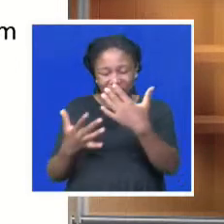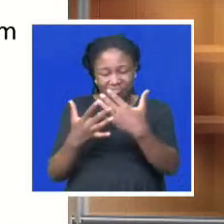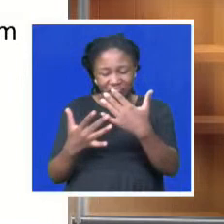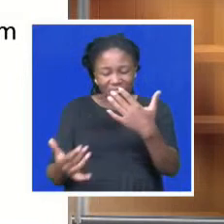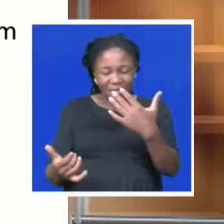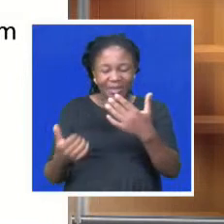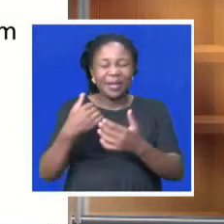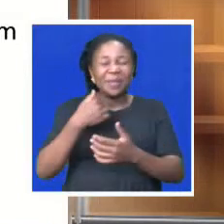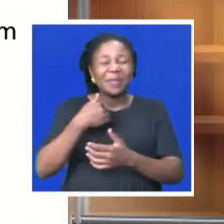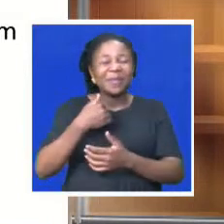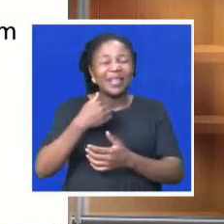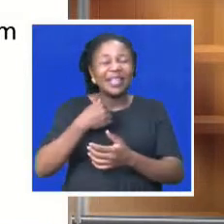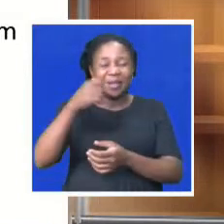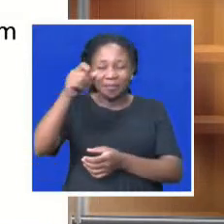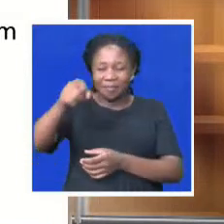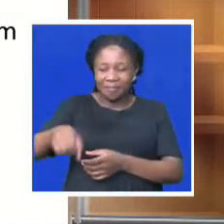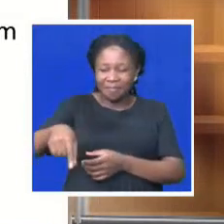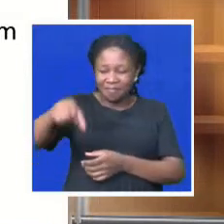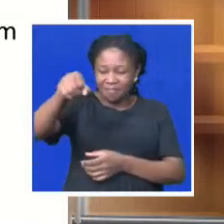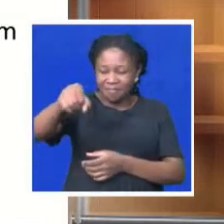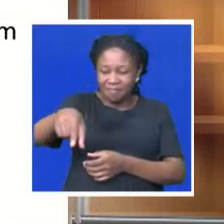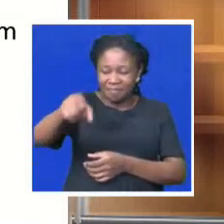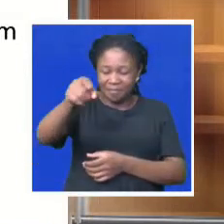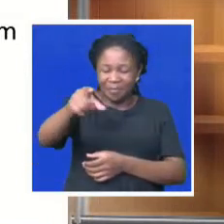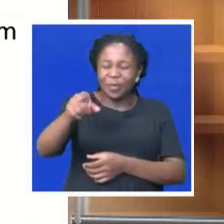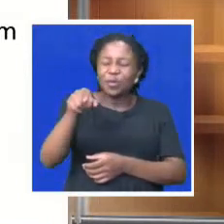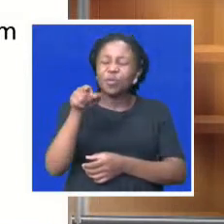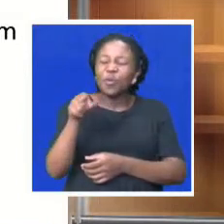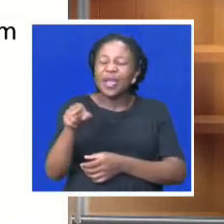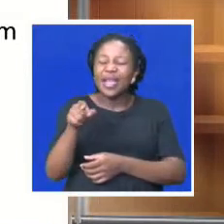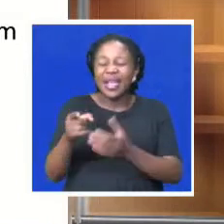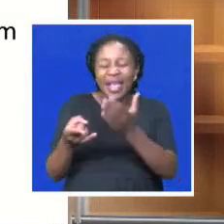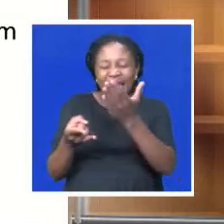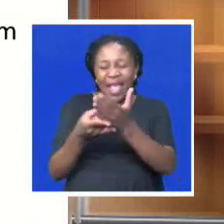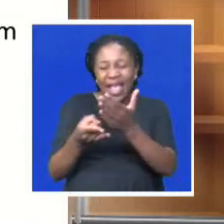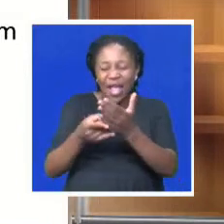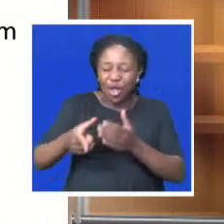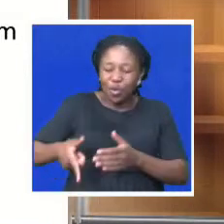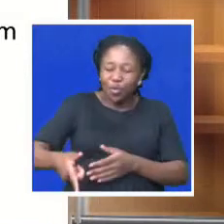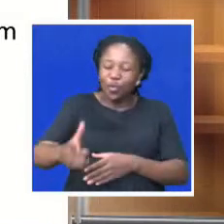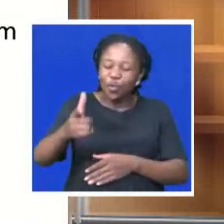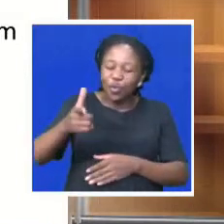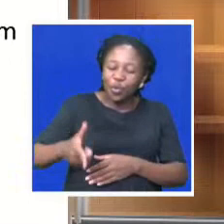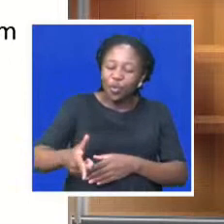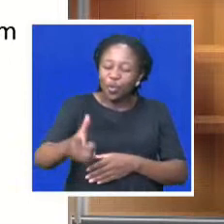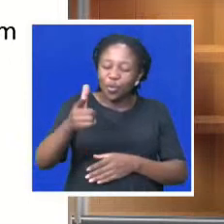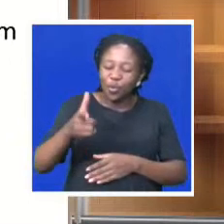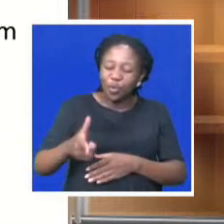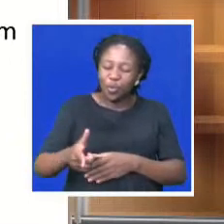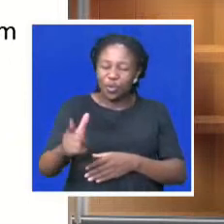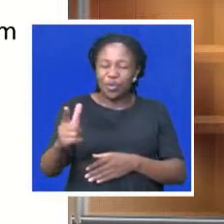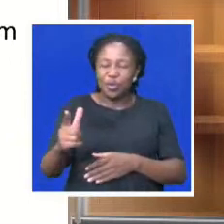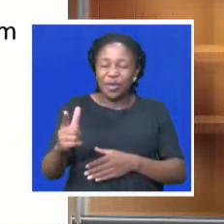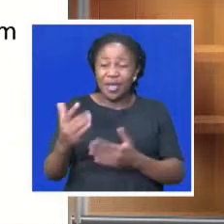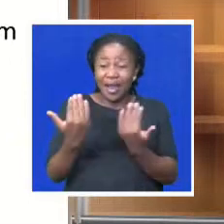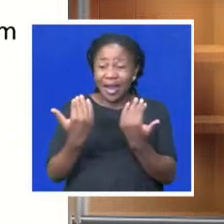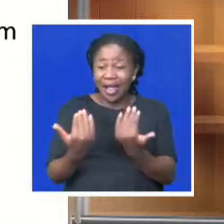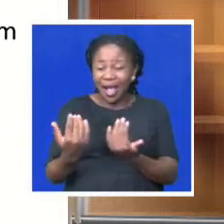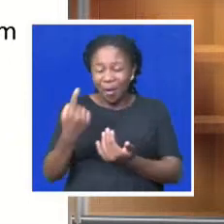You water them, and the beautiful flowers that they become every day that I carry you home.